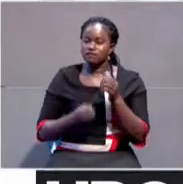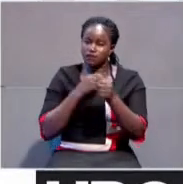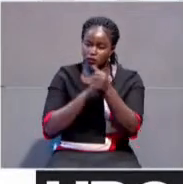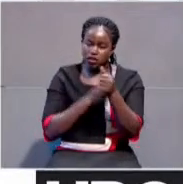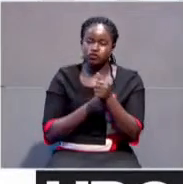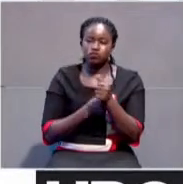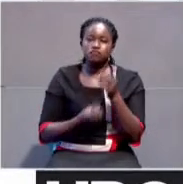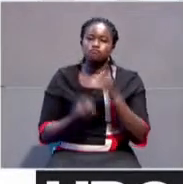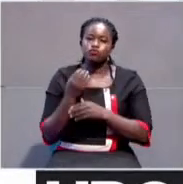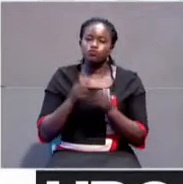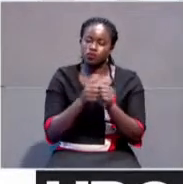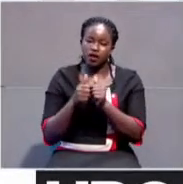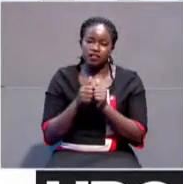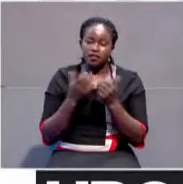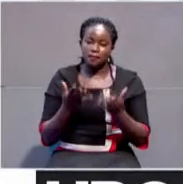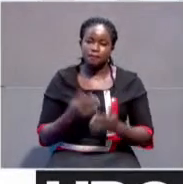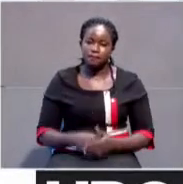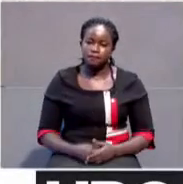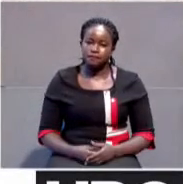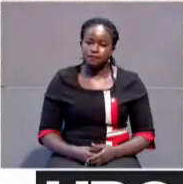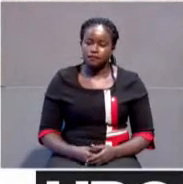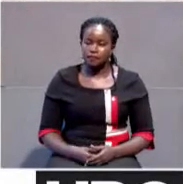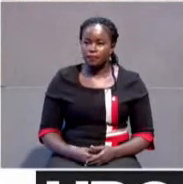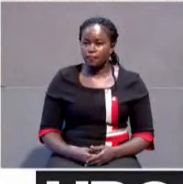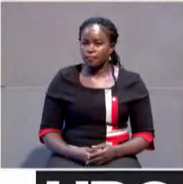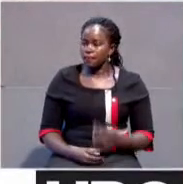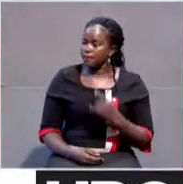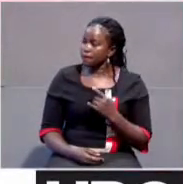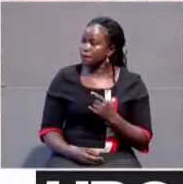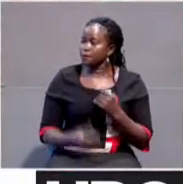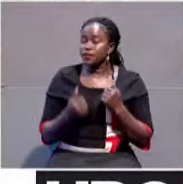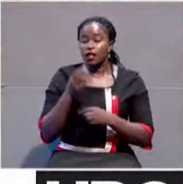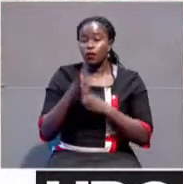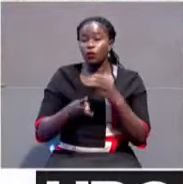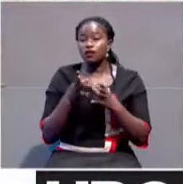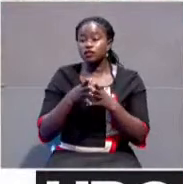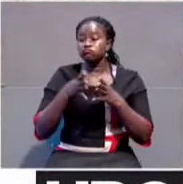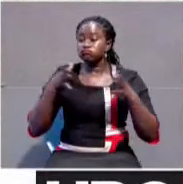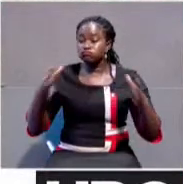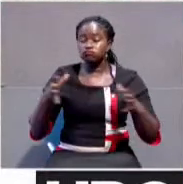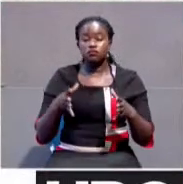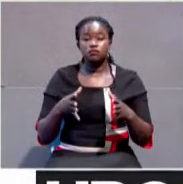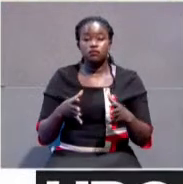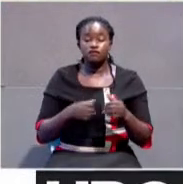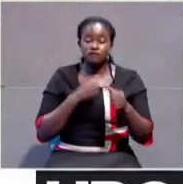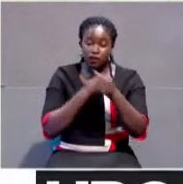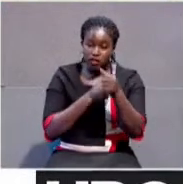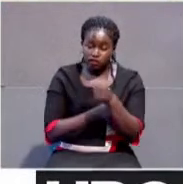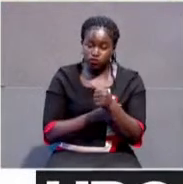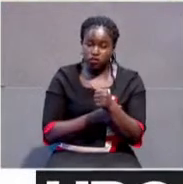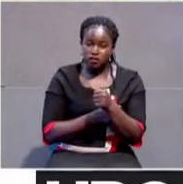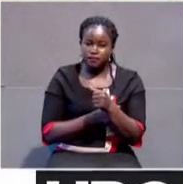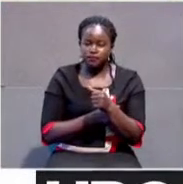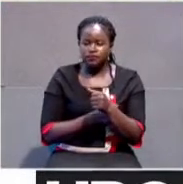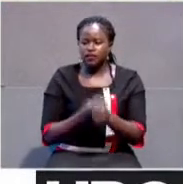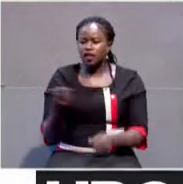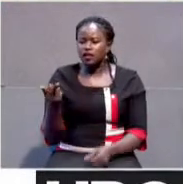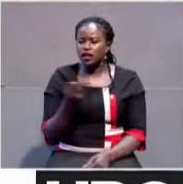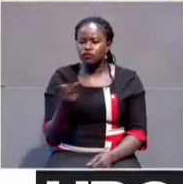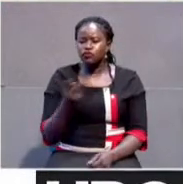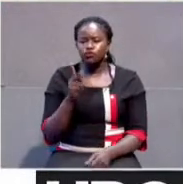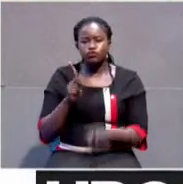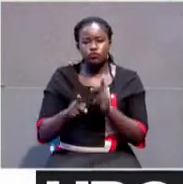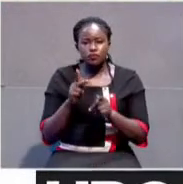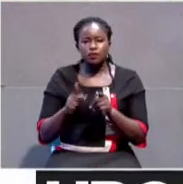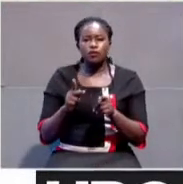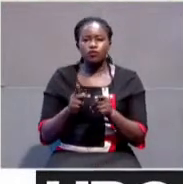They're worth more than $130 billion and run one of the world's largest foundations. These two people are a real